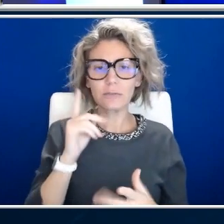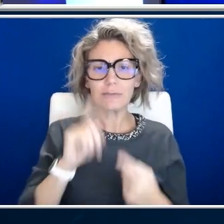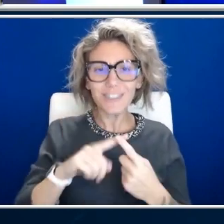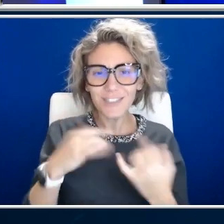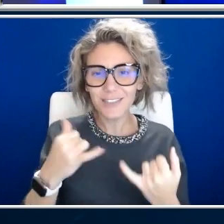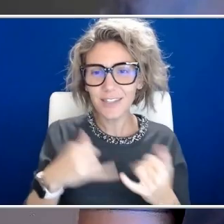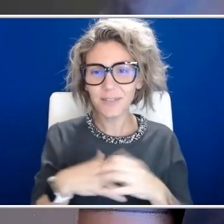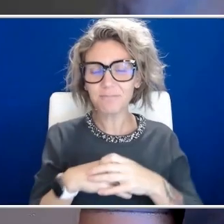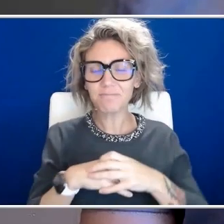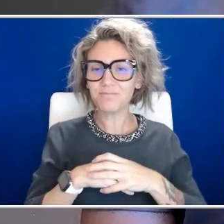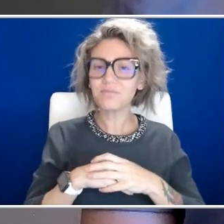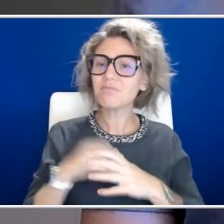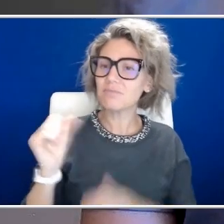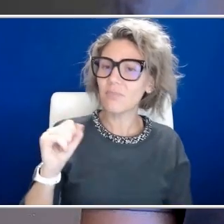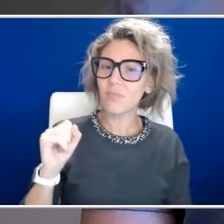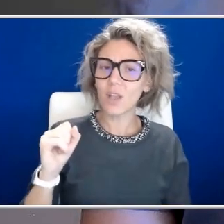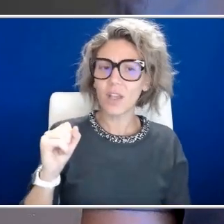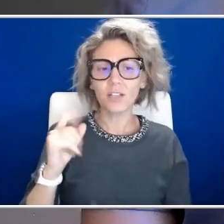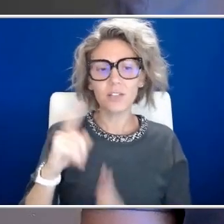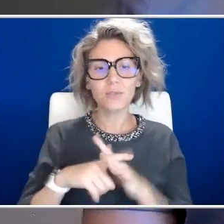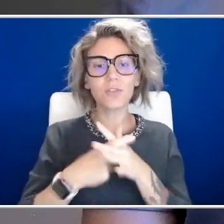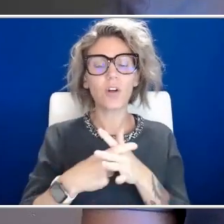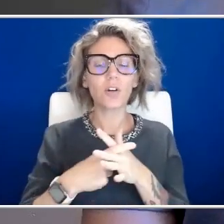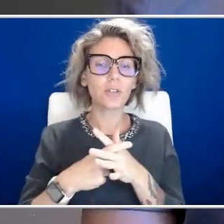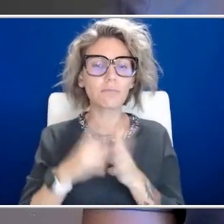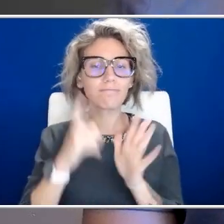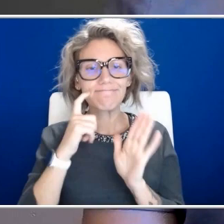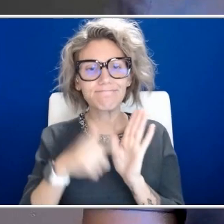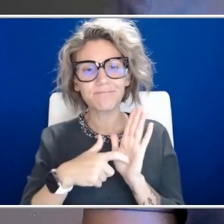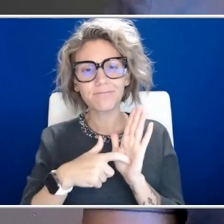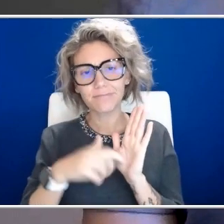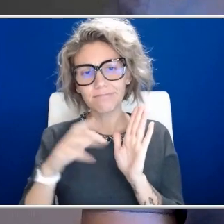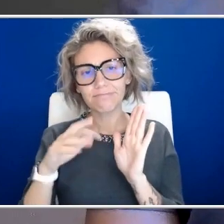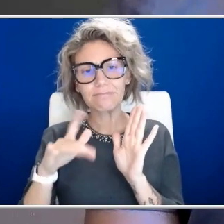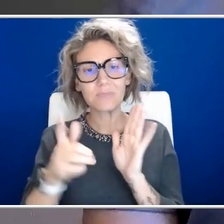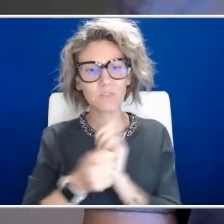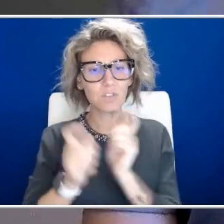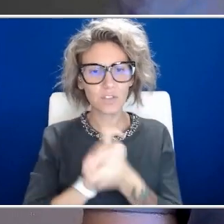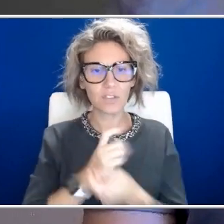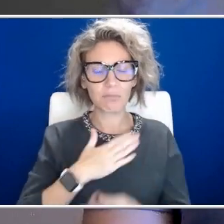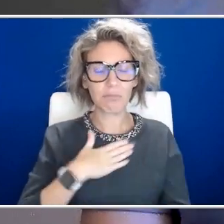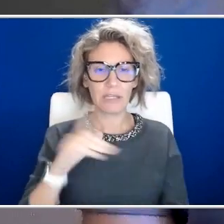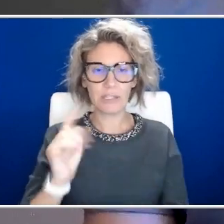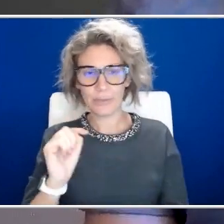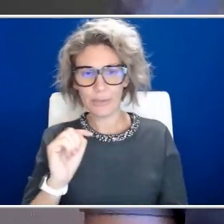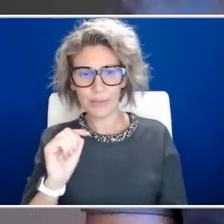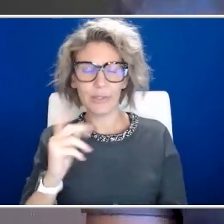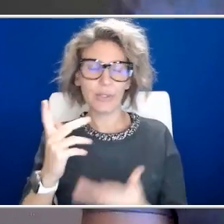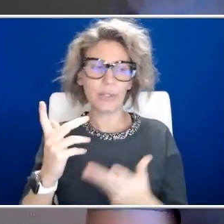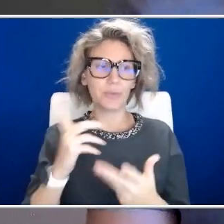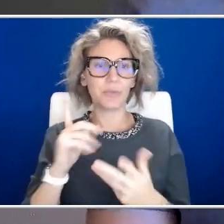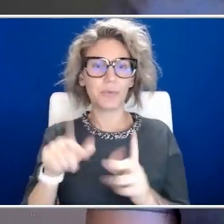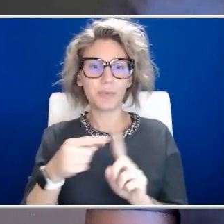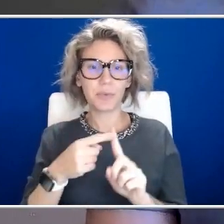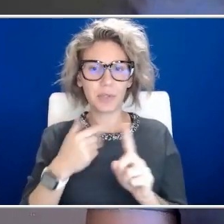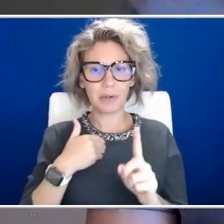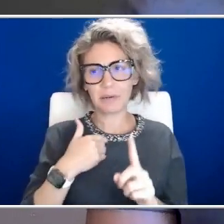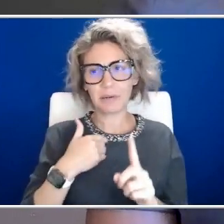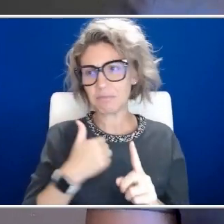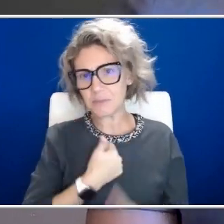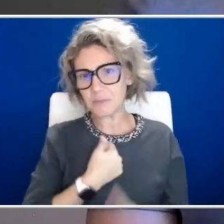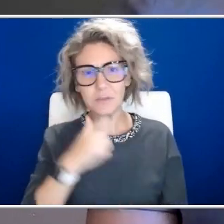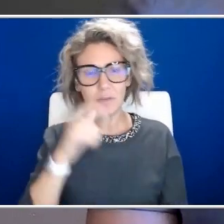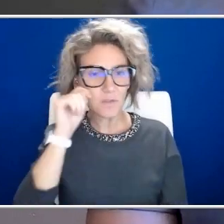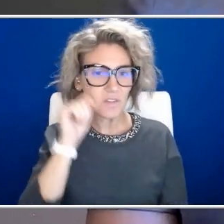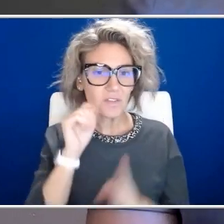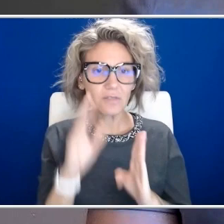Yeah, so really just started noticing some changes in my urine output when I was, a teenager. I knew my